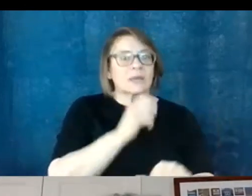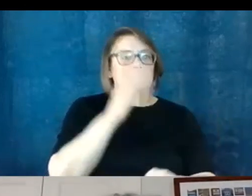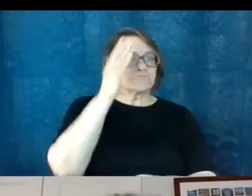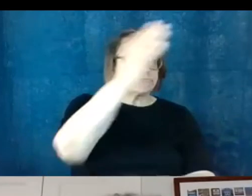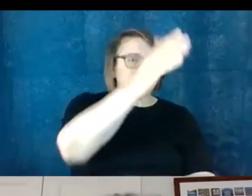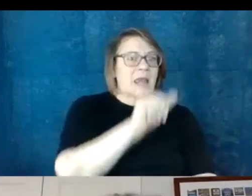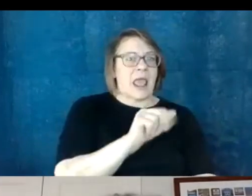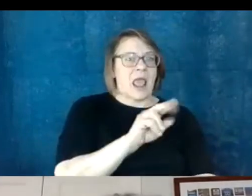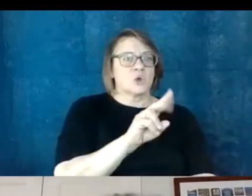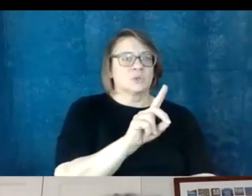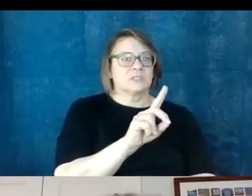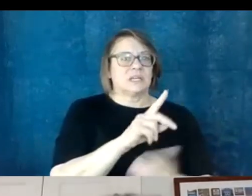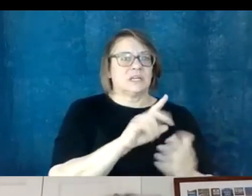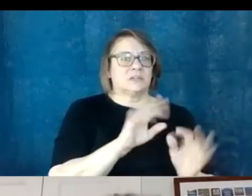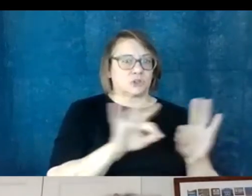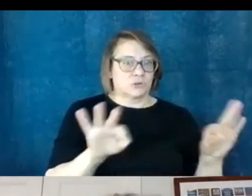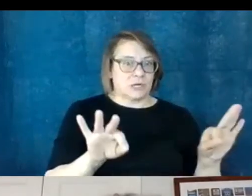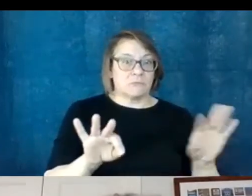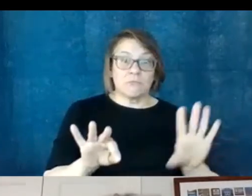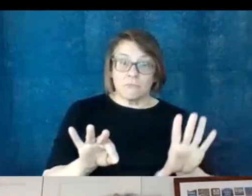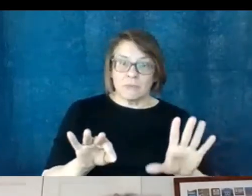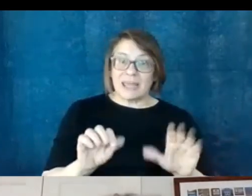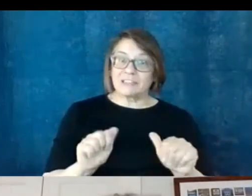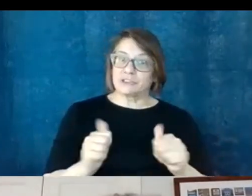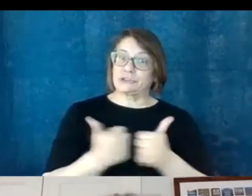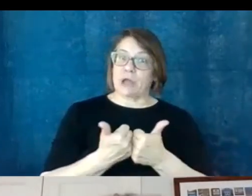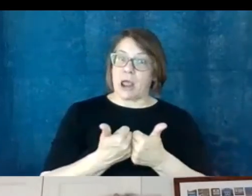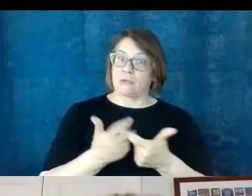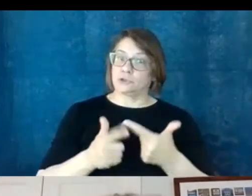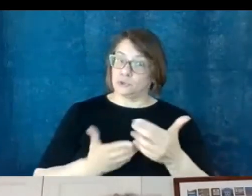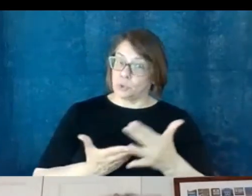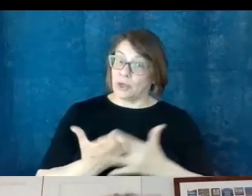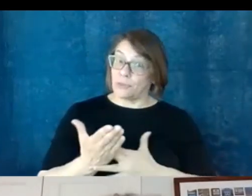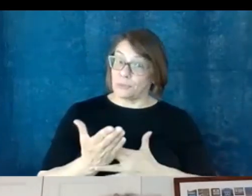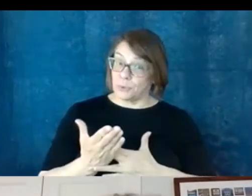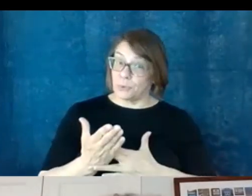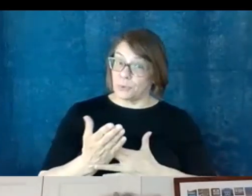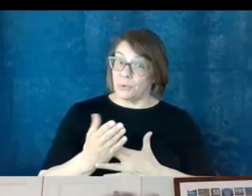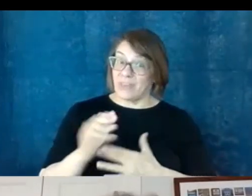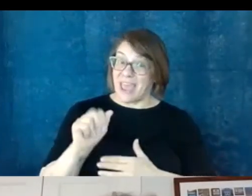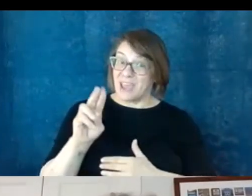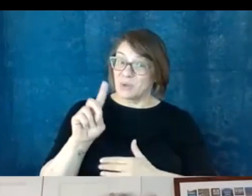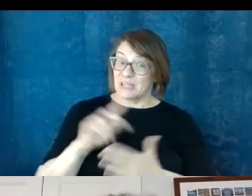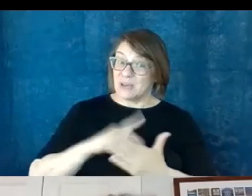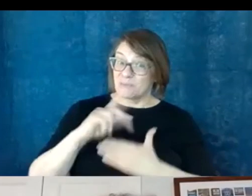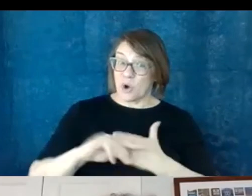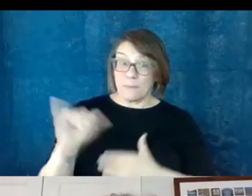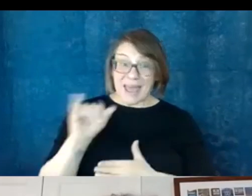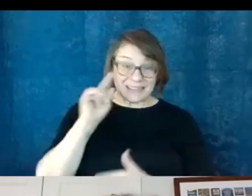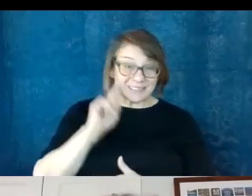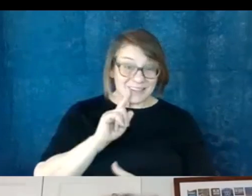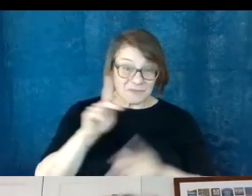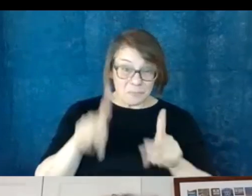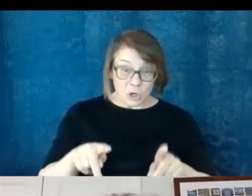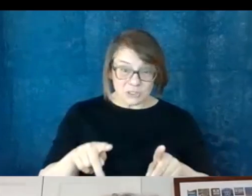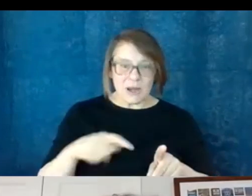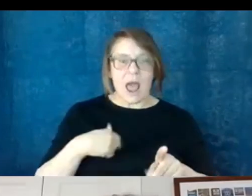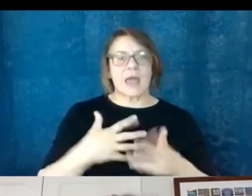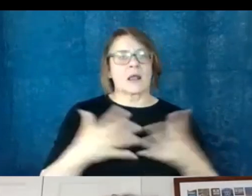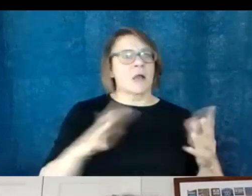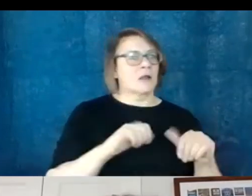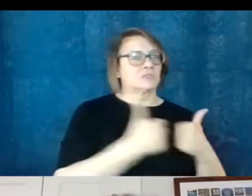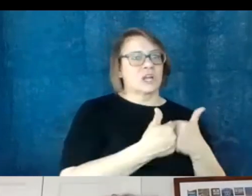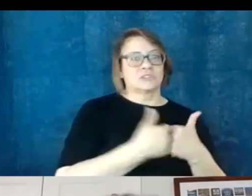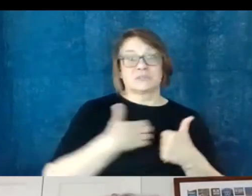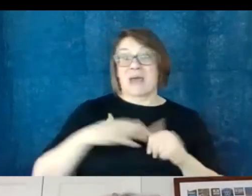It's definitely challenging to get through an AUD program as a deaf person. There are a lot of challenges that I had that my classmates did